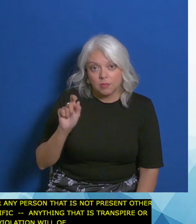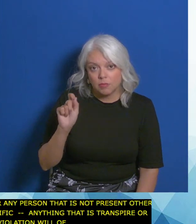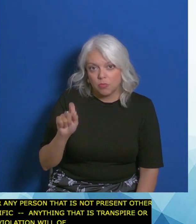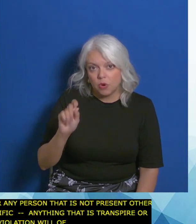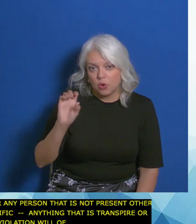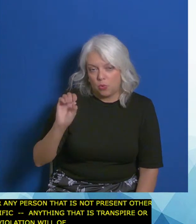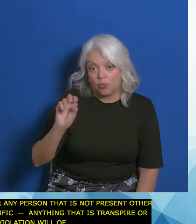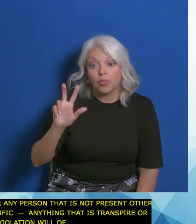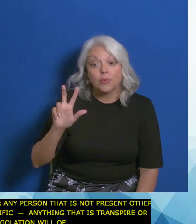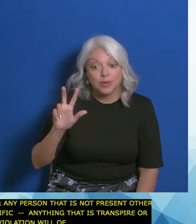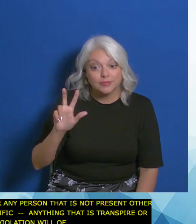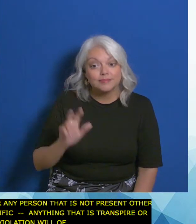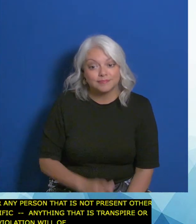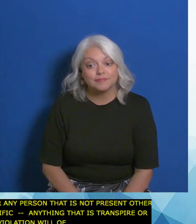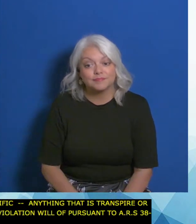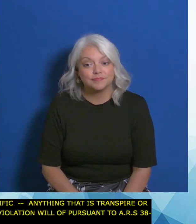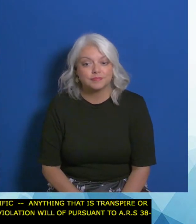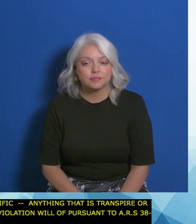38-41.03.